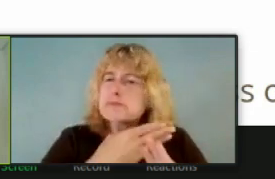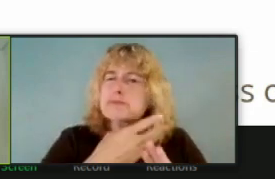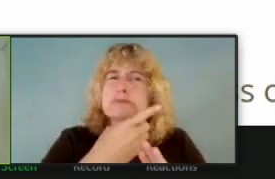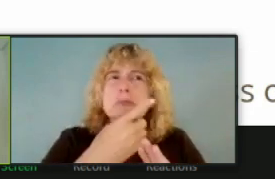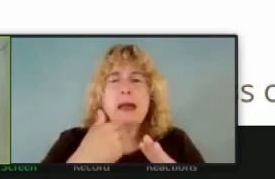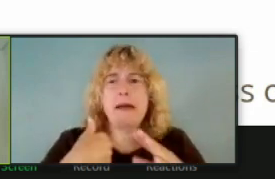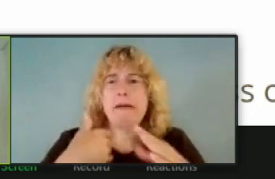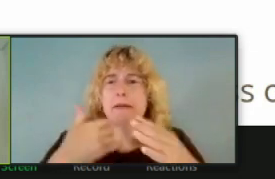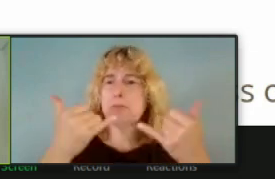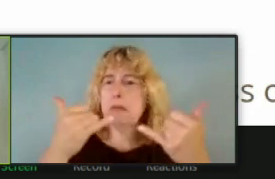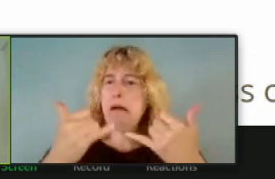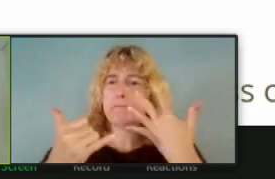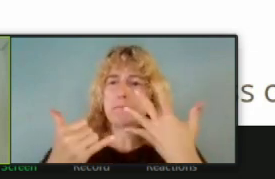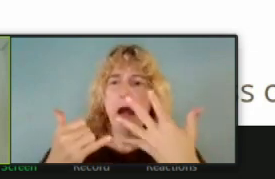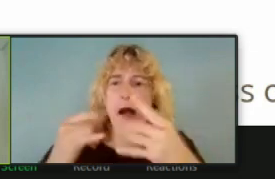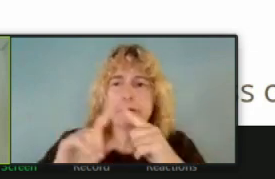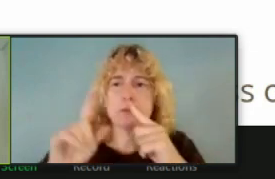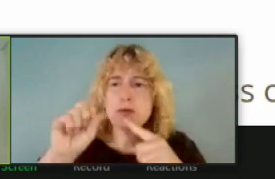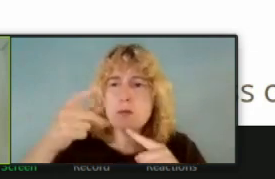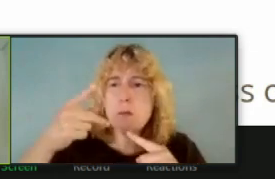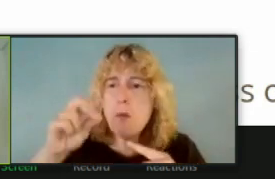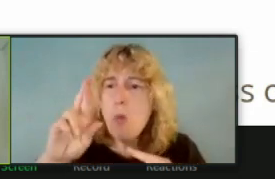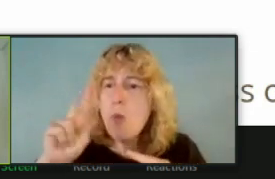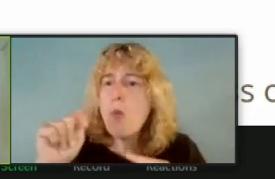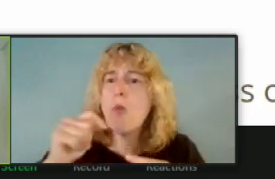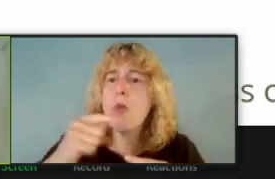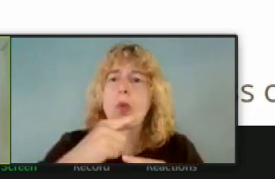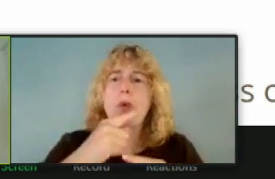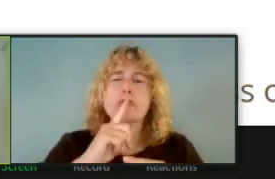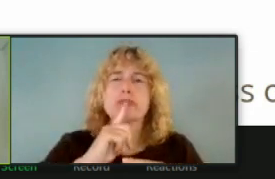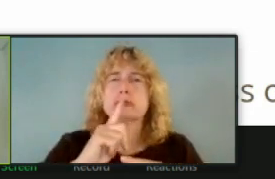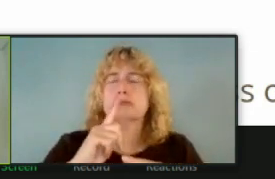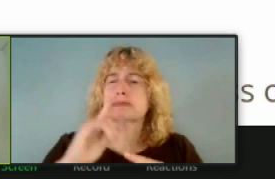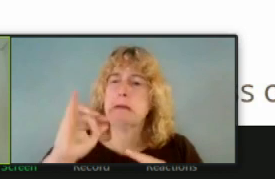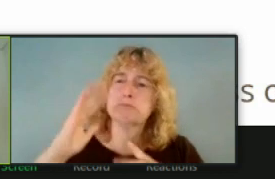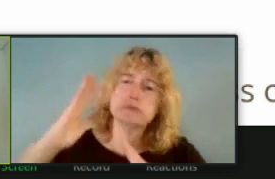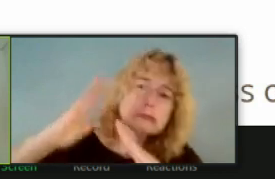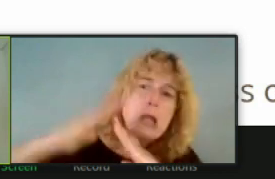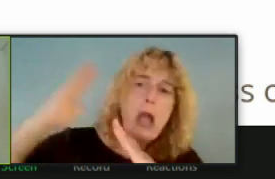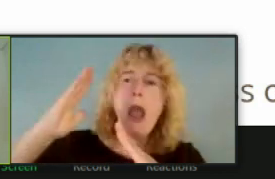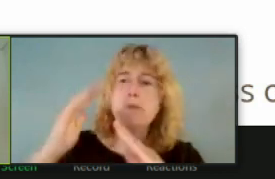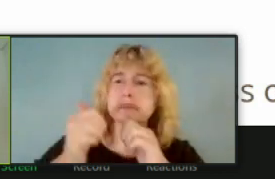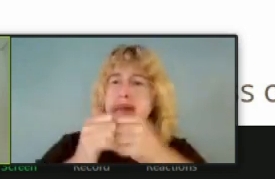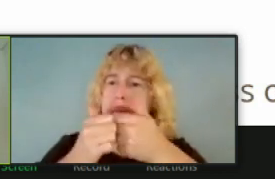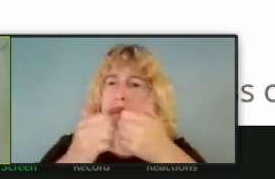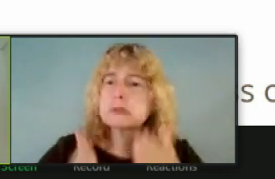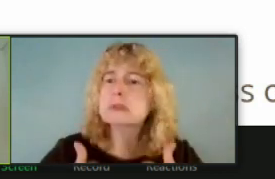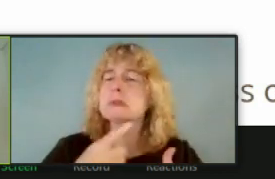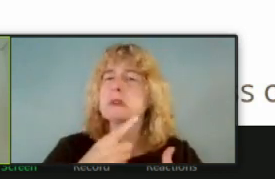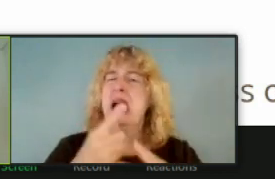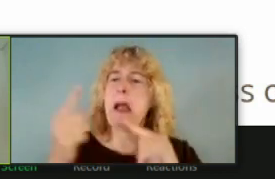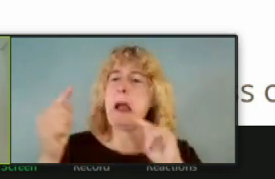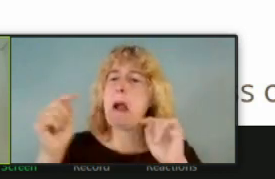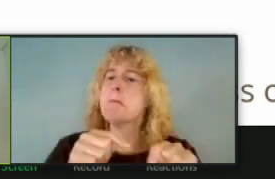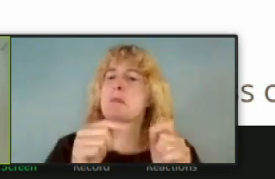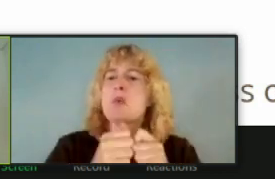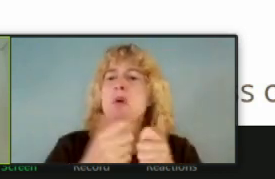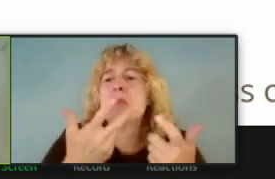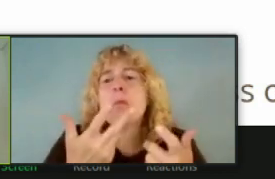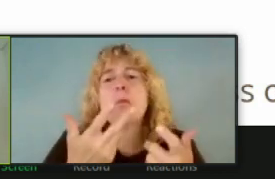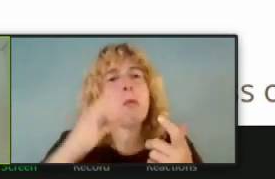sports in school. He was a like elite athlete, and he came in with just basically